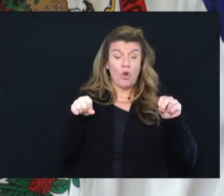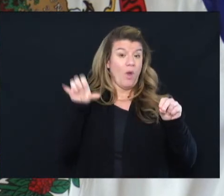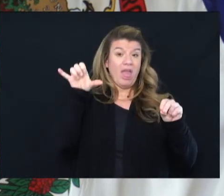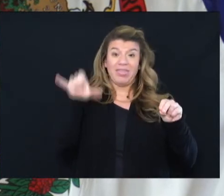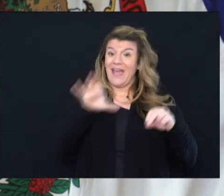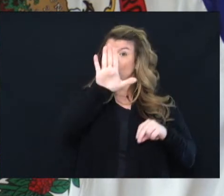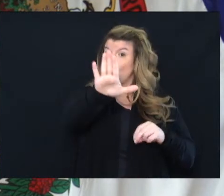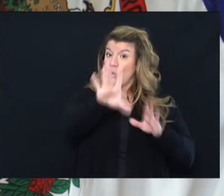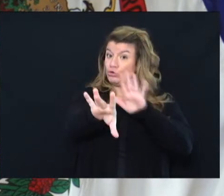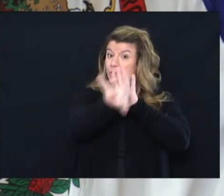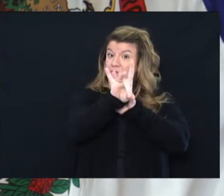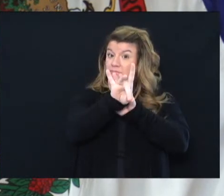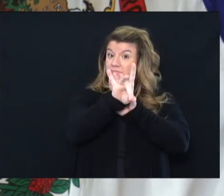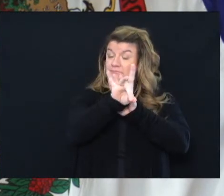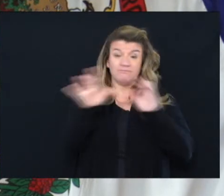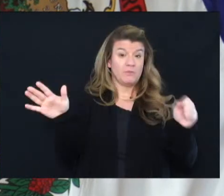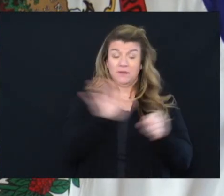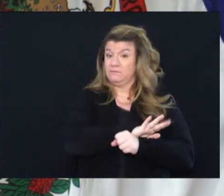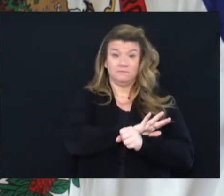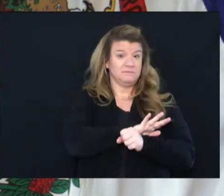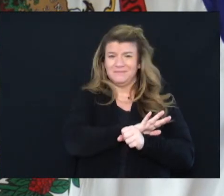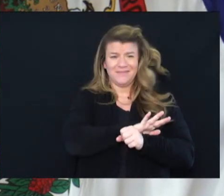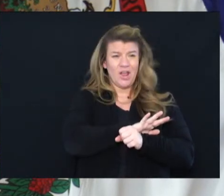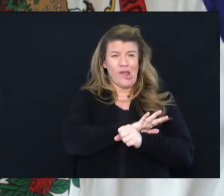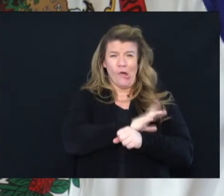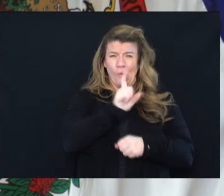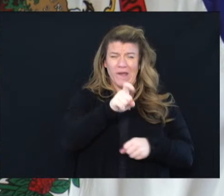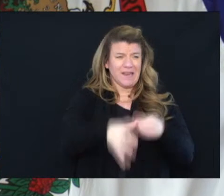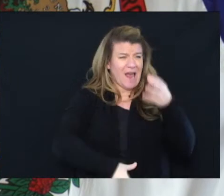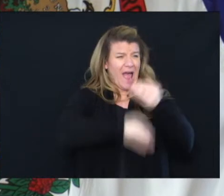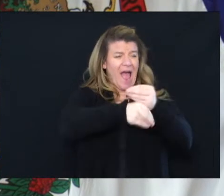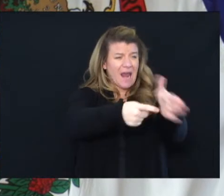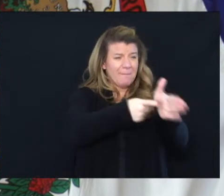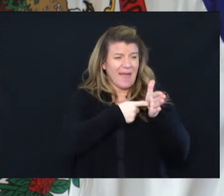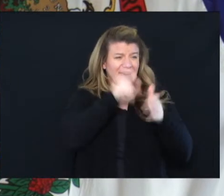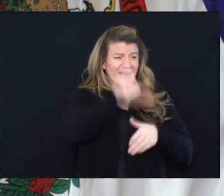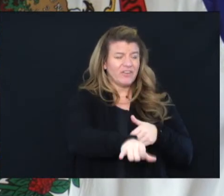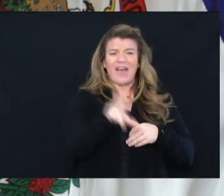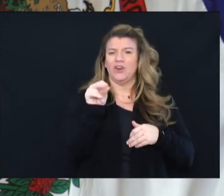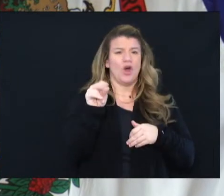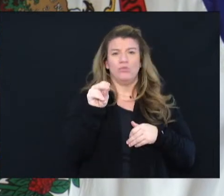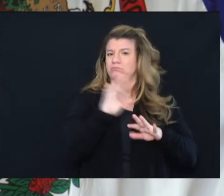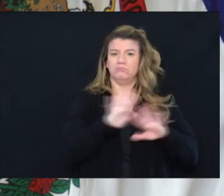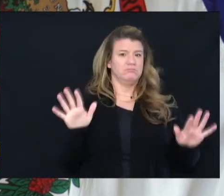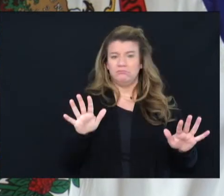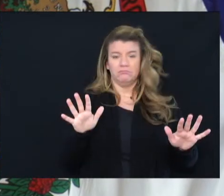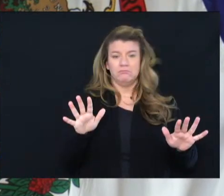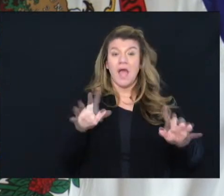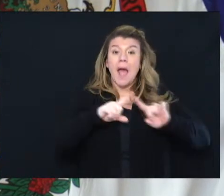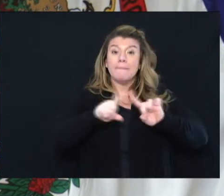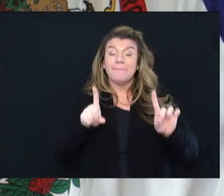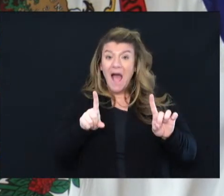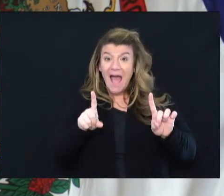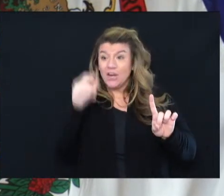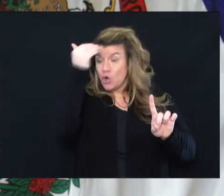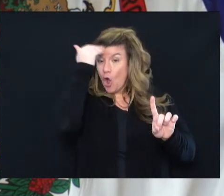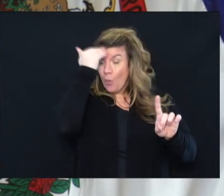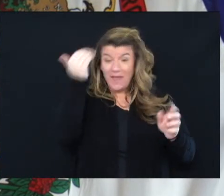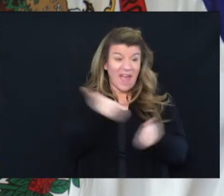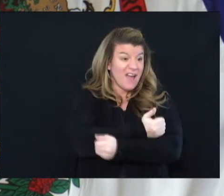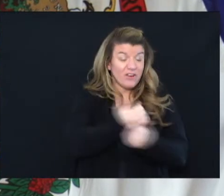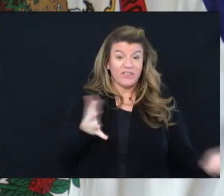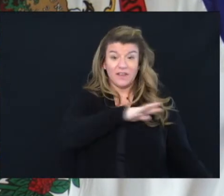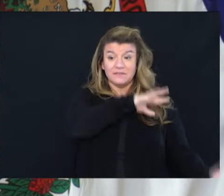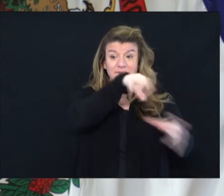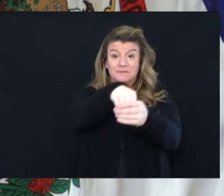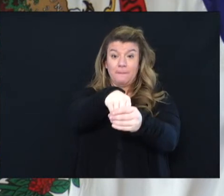choice wholeheartedly. I don't think we need any mandates on anything like that at all. But in all that, I